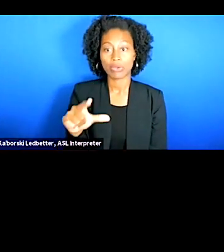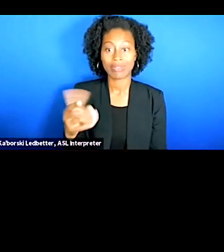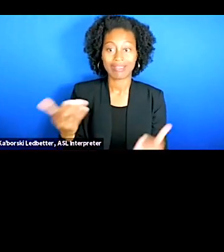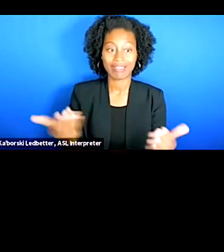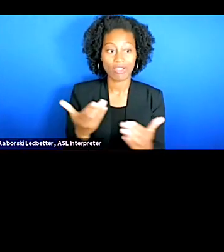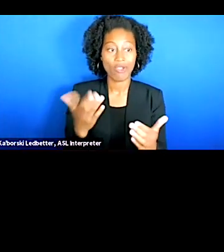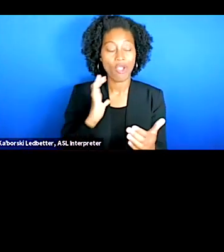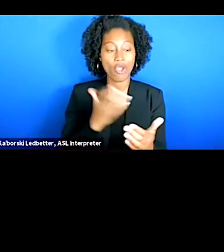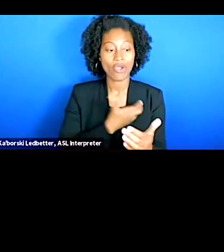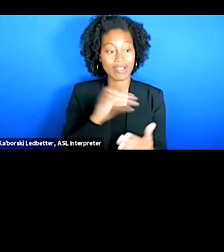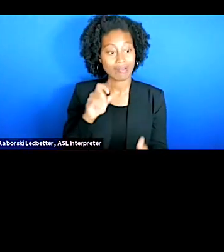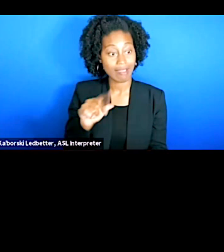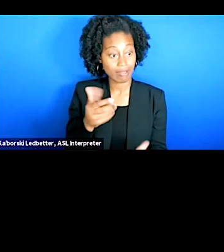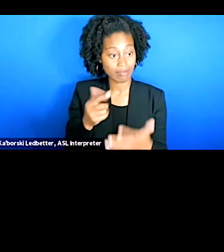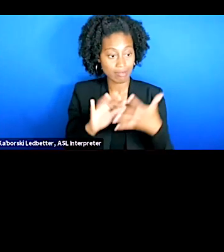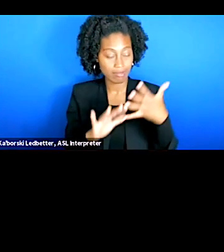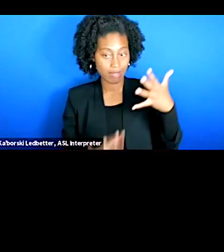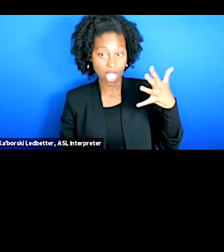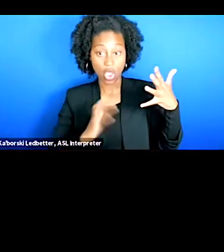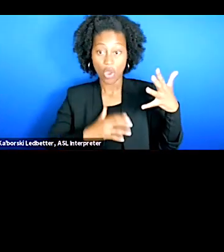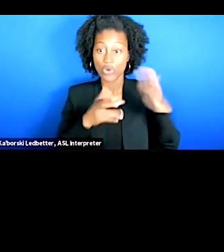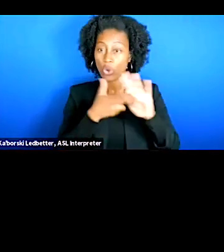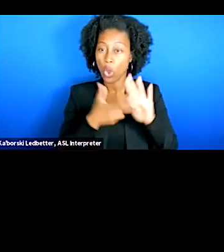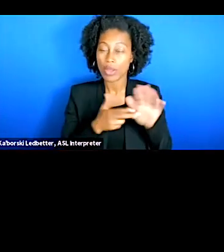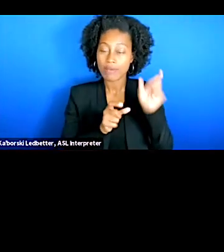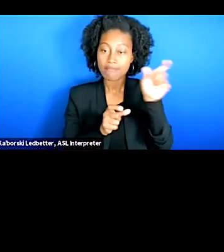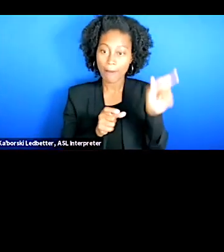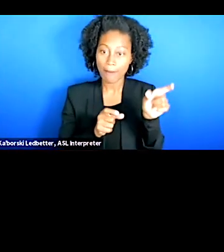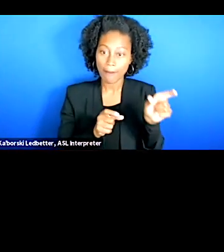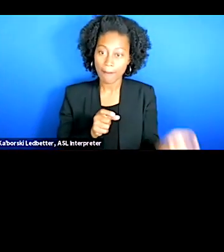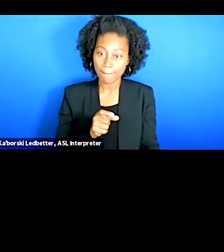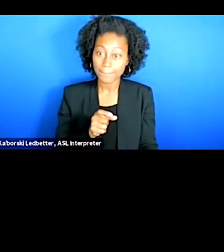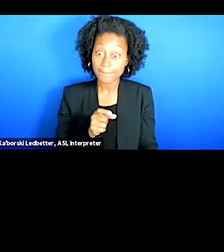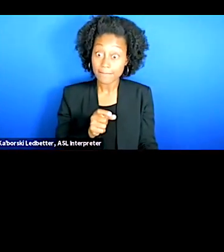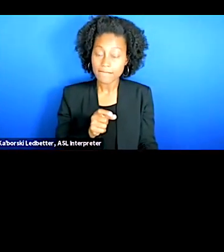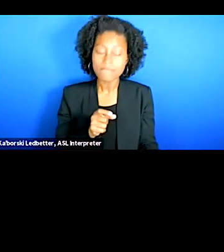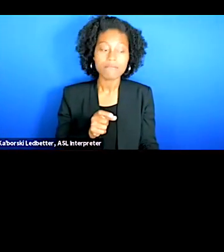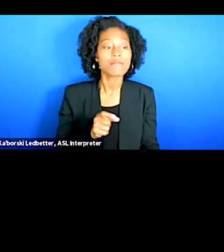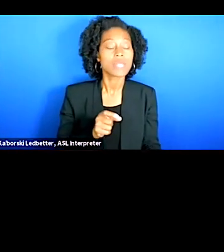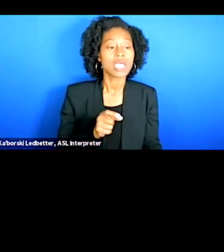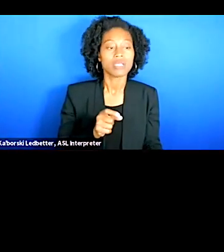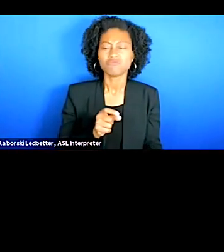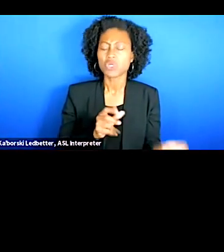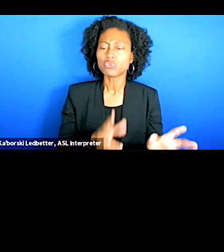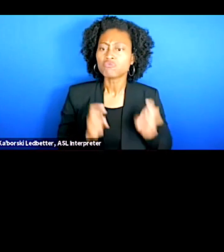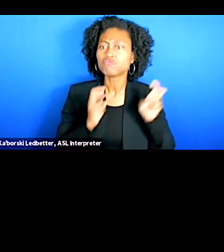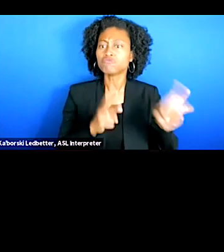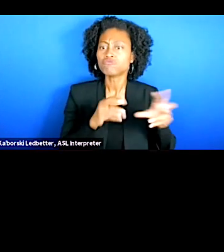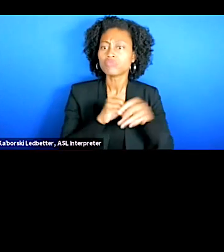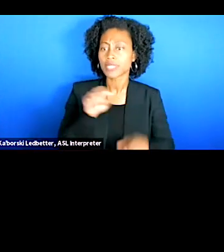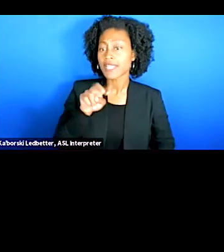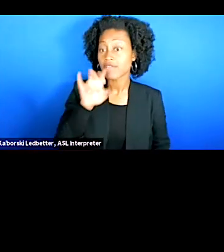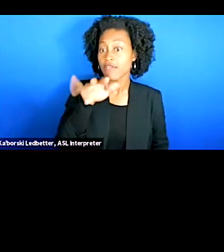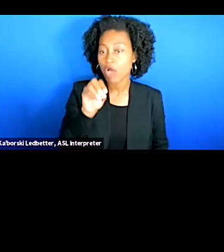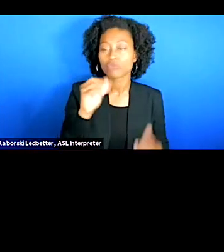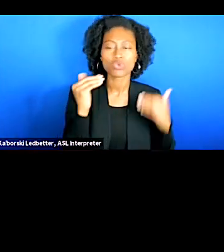this is where all of our coding goes in terms of like putting in the individual codes into NVivo, so that when we go into NVivo, we can